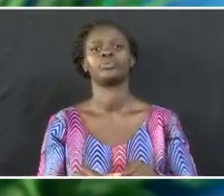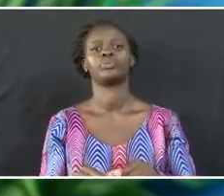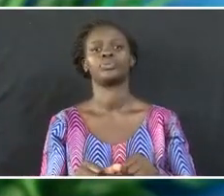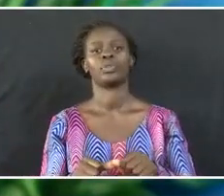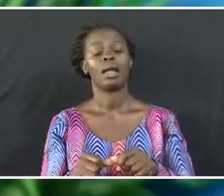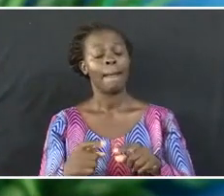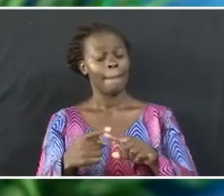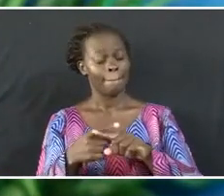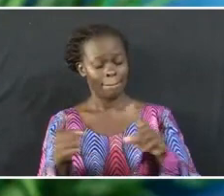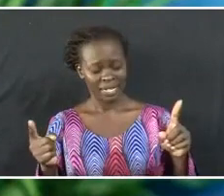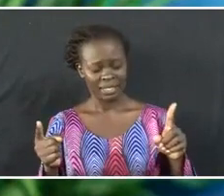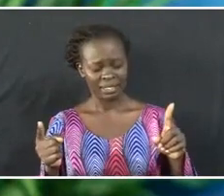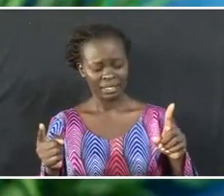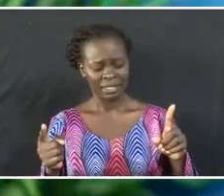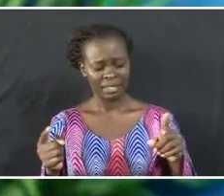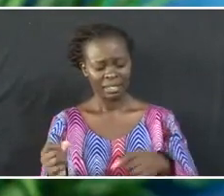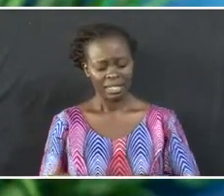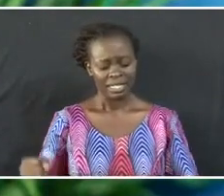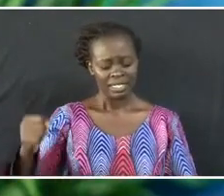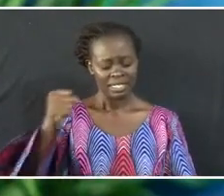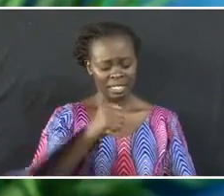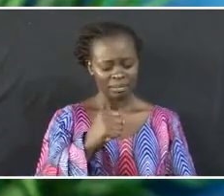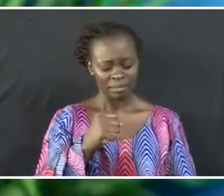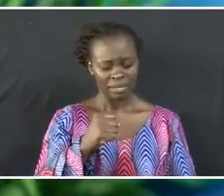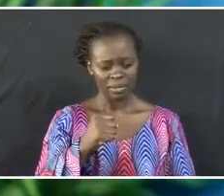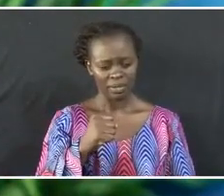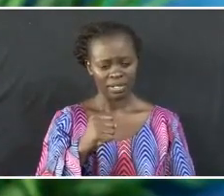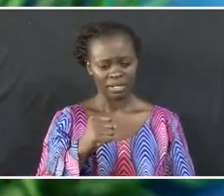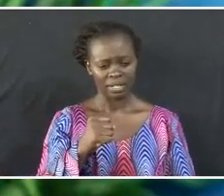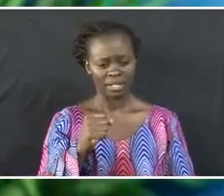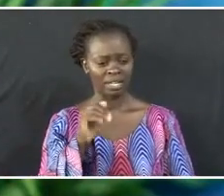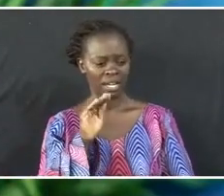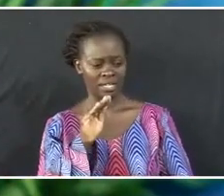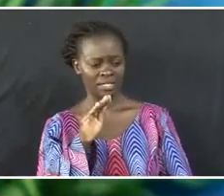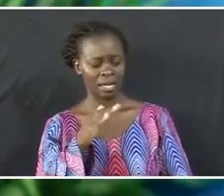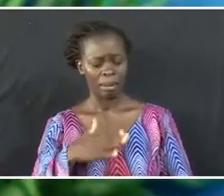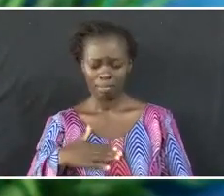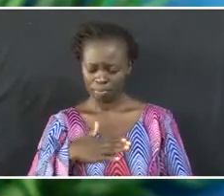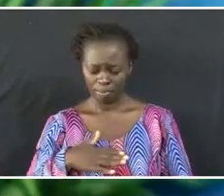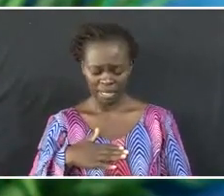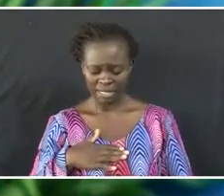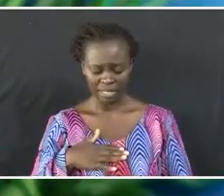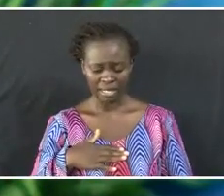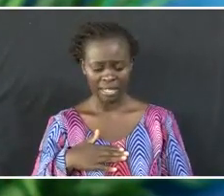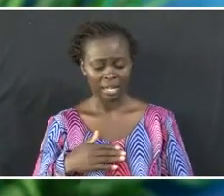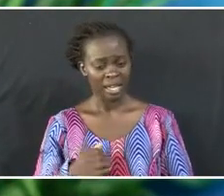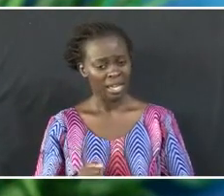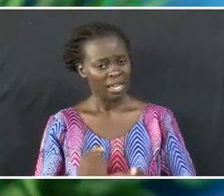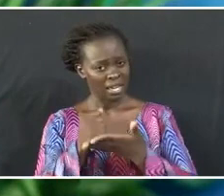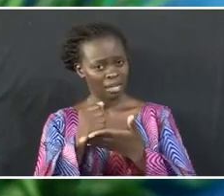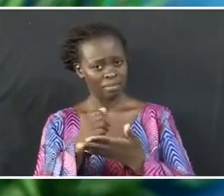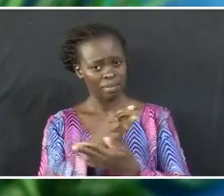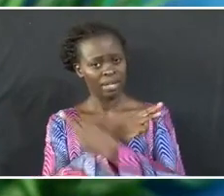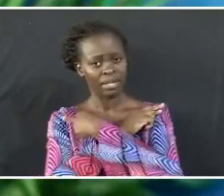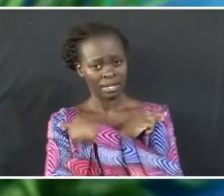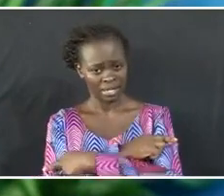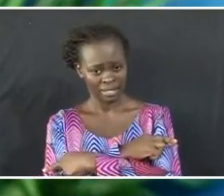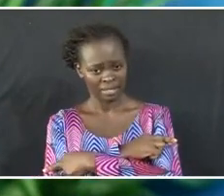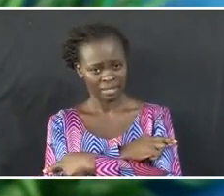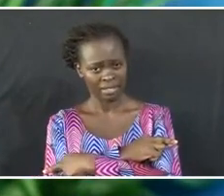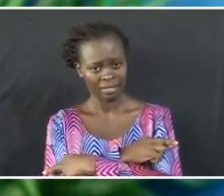Finally, Samson asked to rest. A servant led him to the pillars in the middle of the